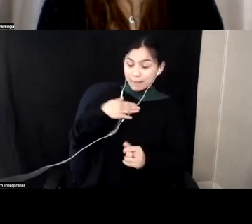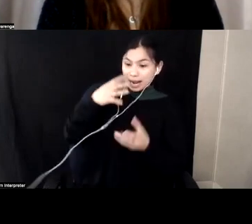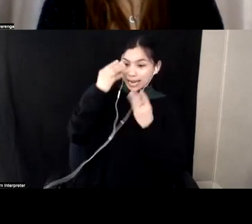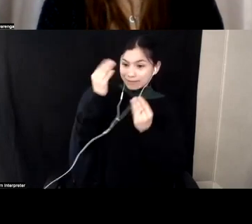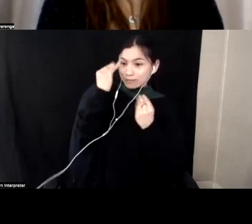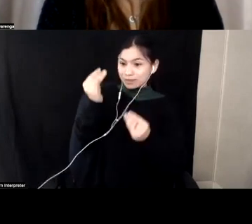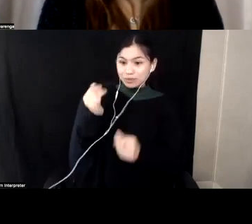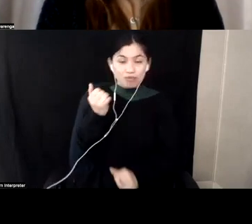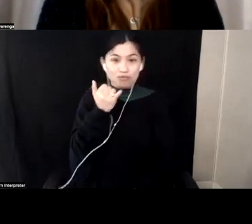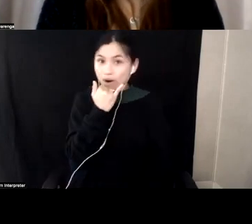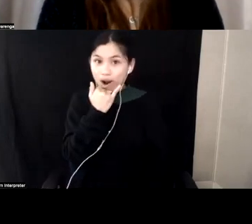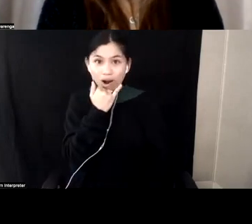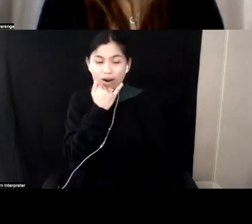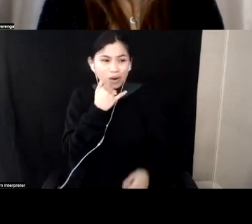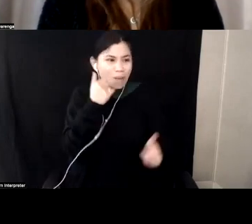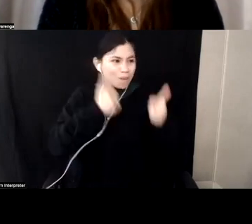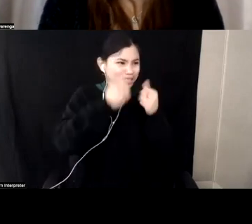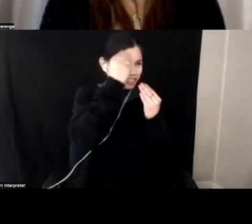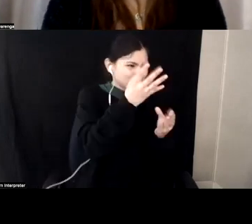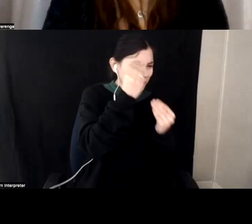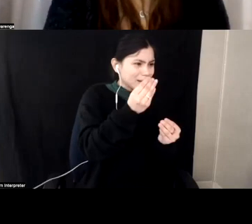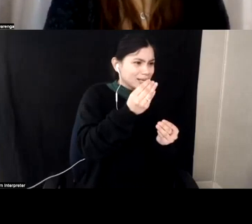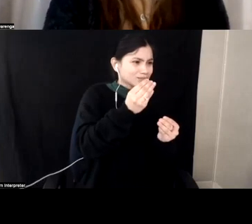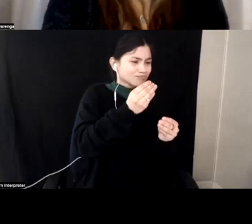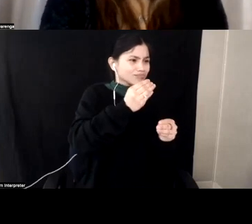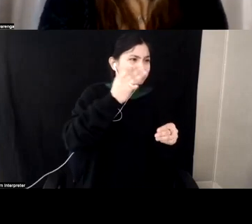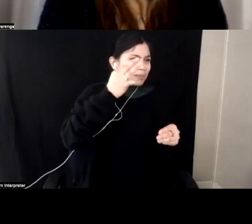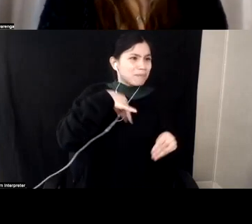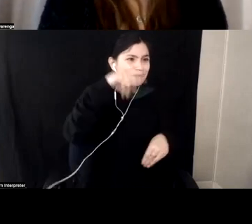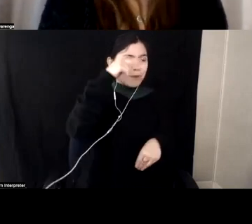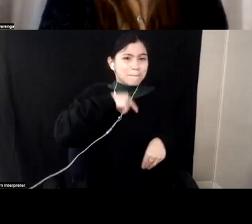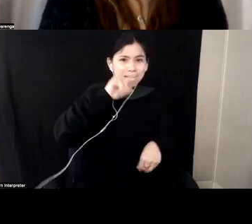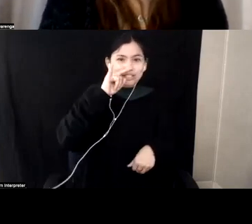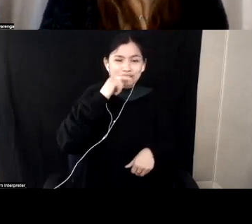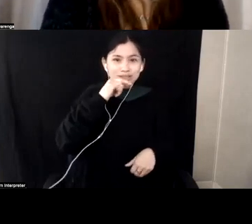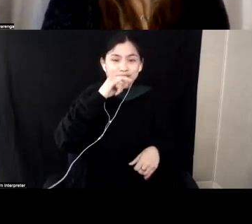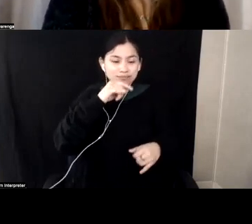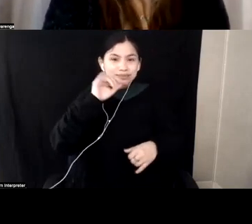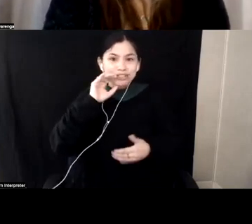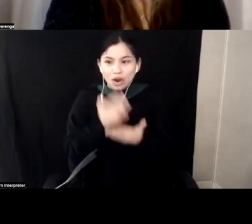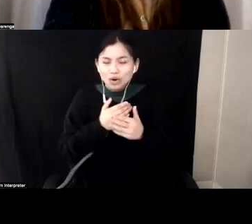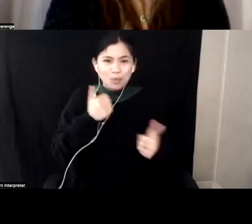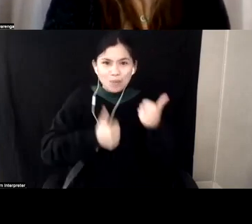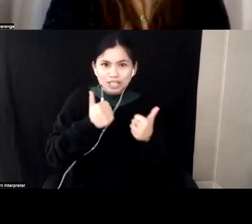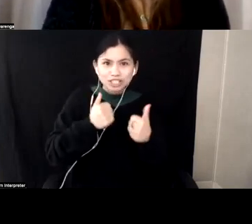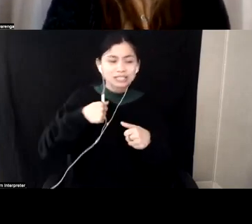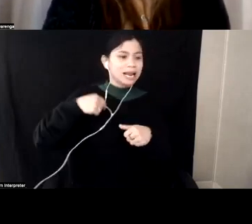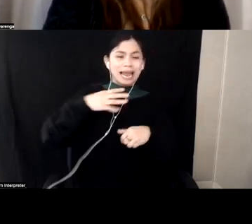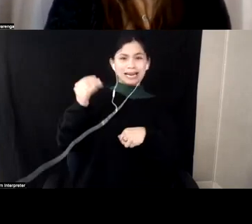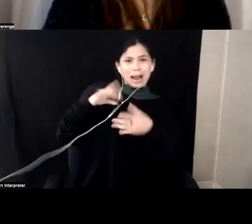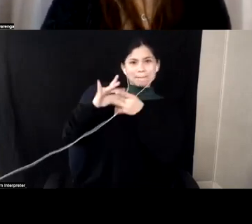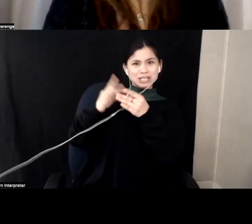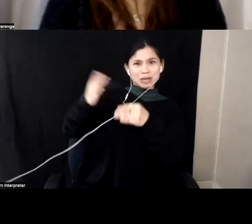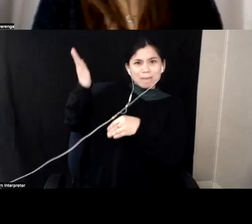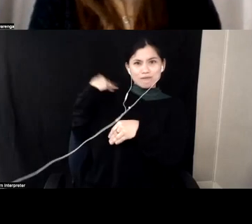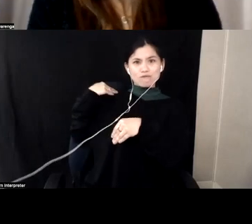was truly beneficial. And I had mentioned it before, but photos